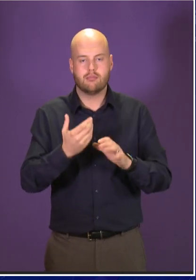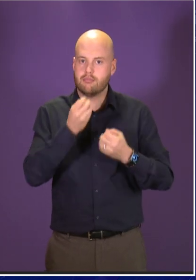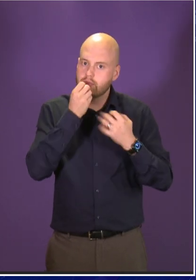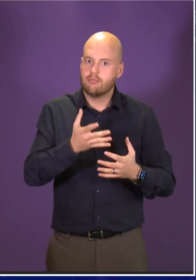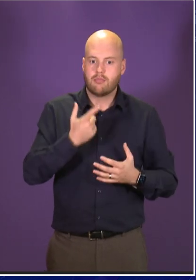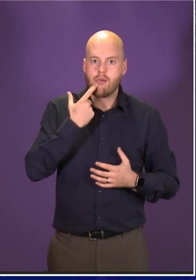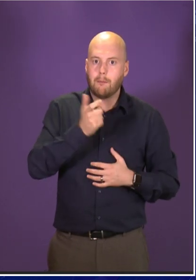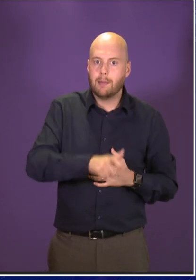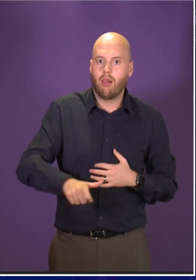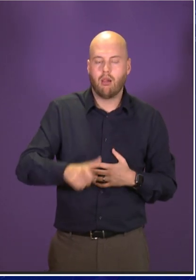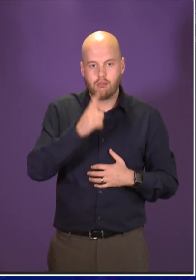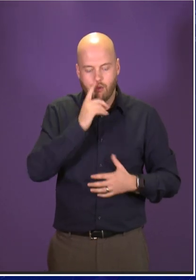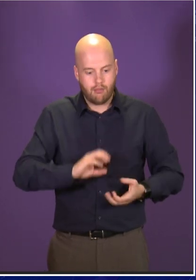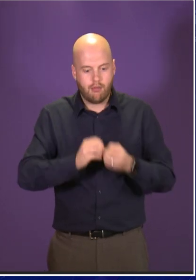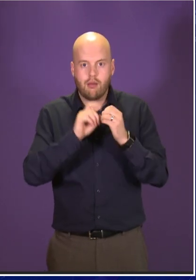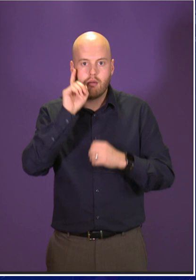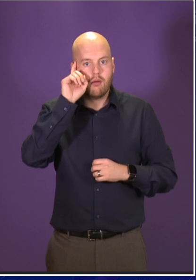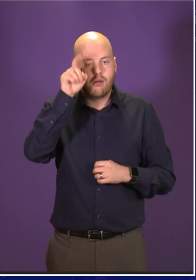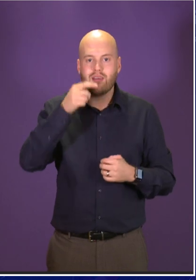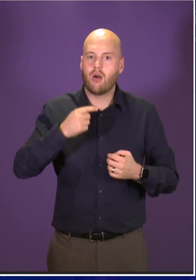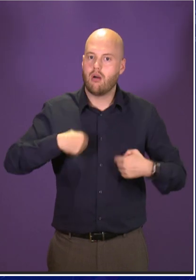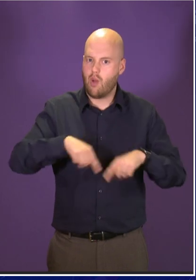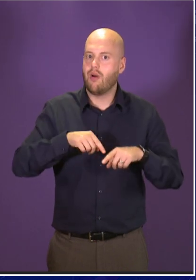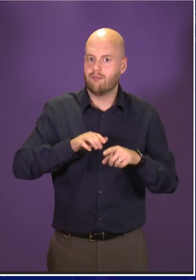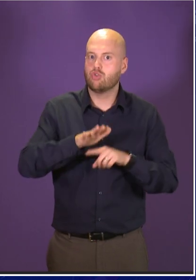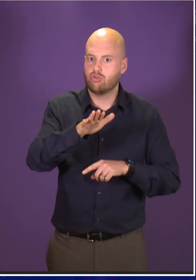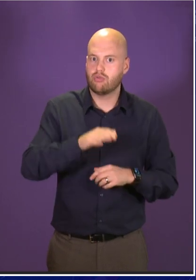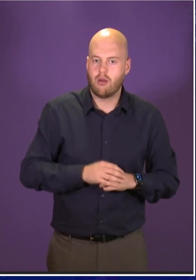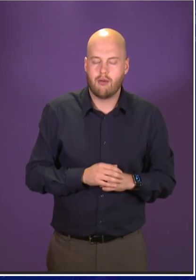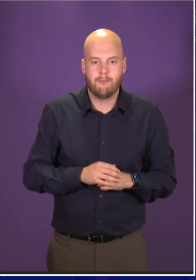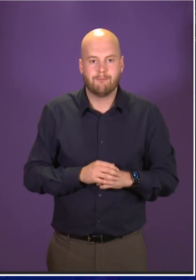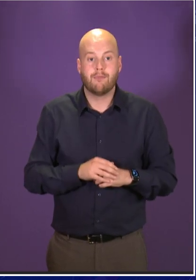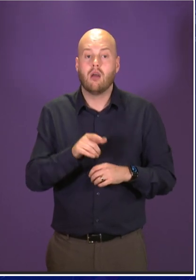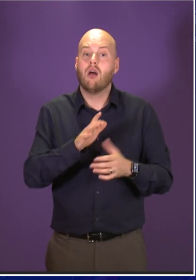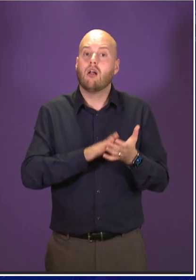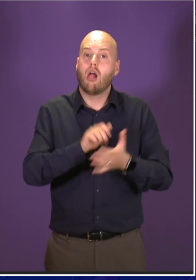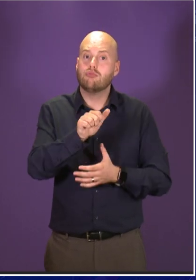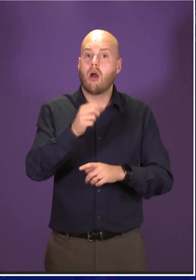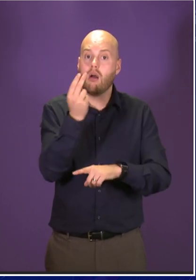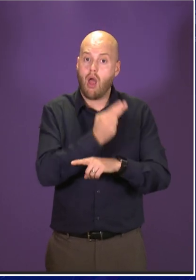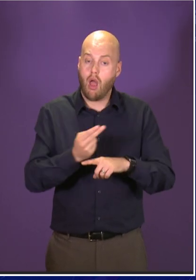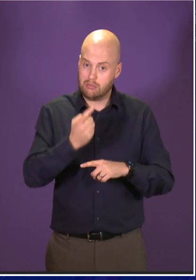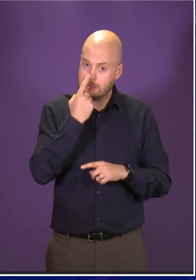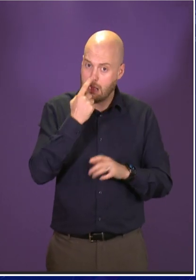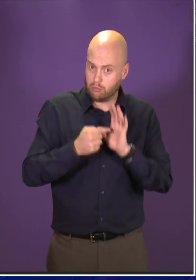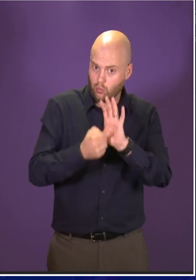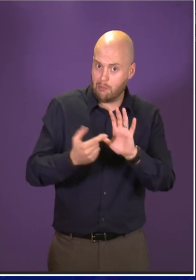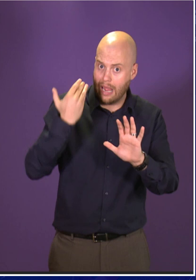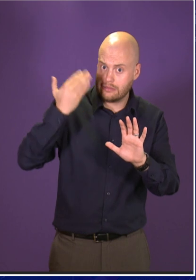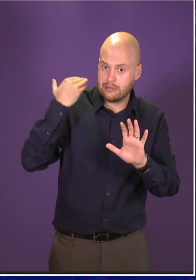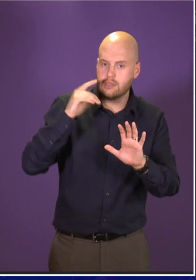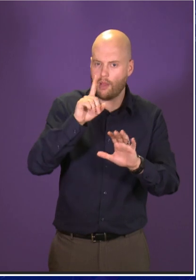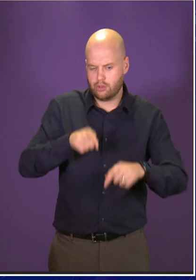powerful example of how culture and arts can reflect the past, challenge the present, and shape the